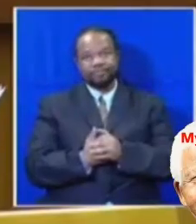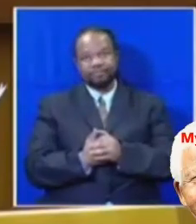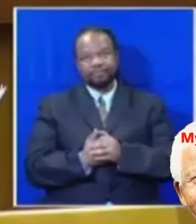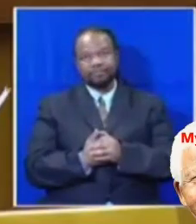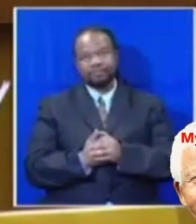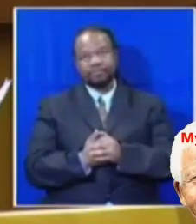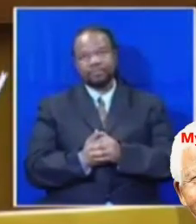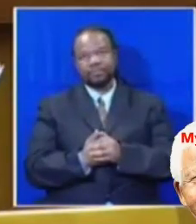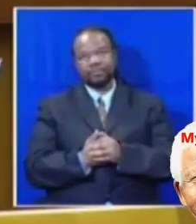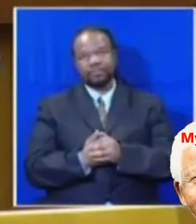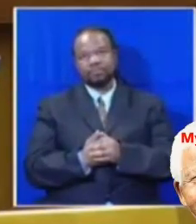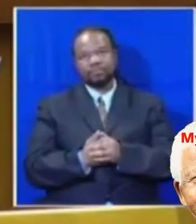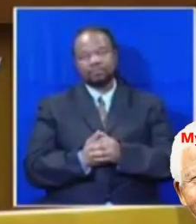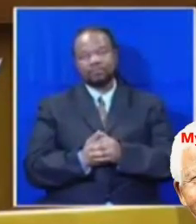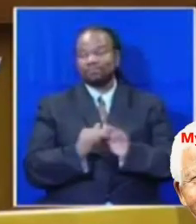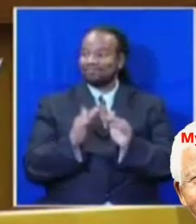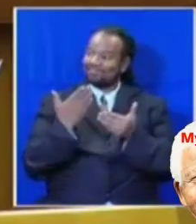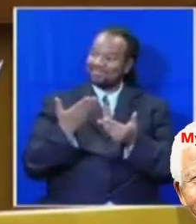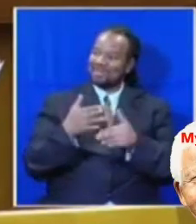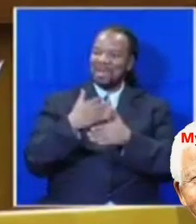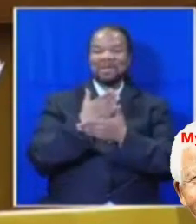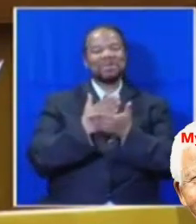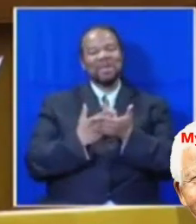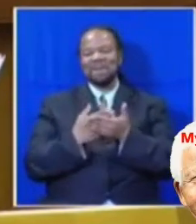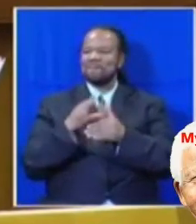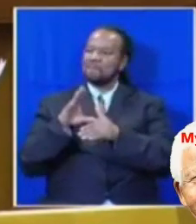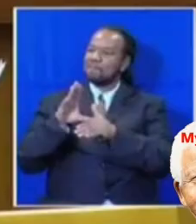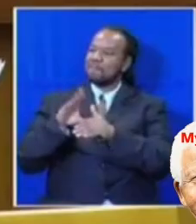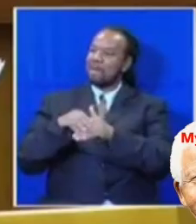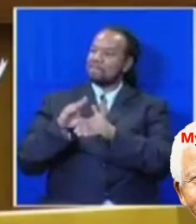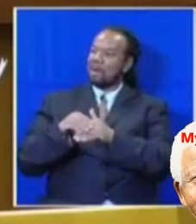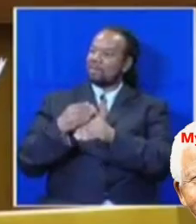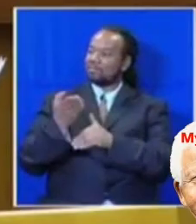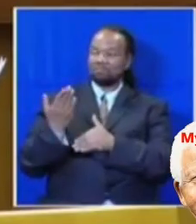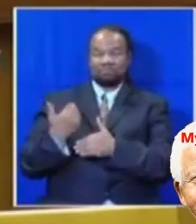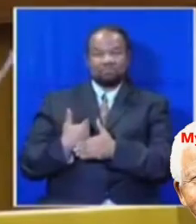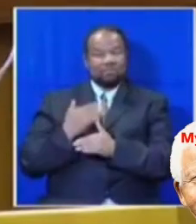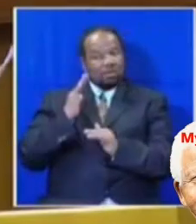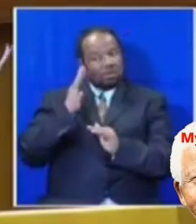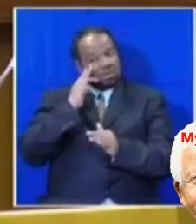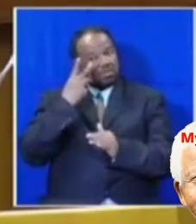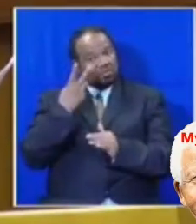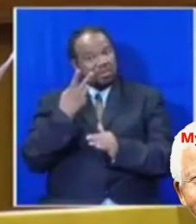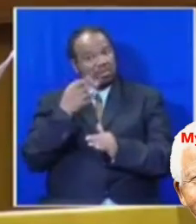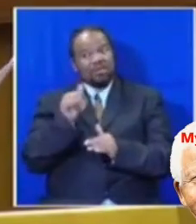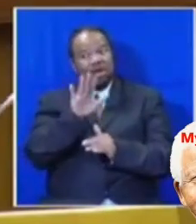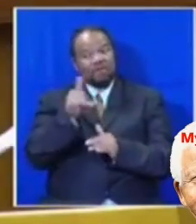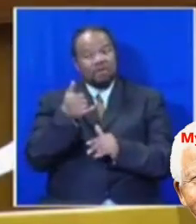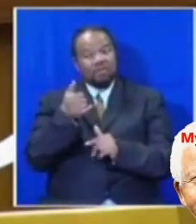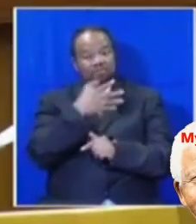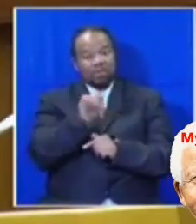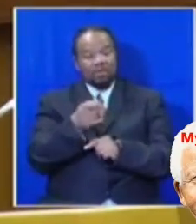I doubt that some of the honorable members left of the House consider this as progress for the African continent.